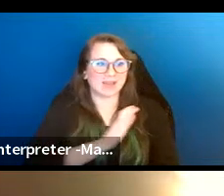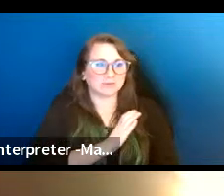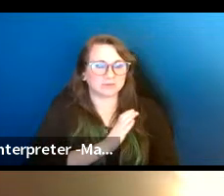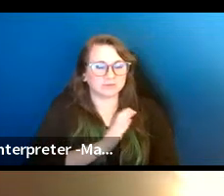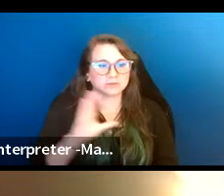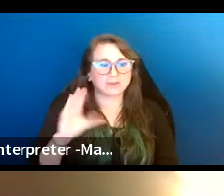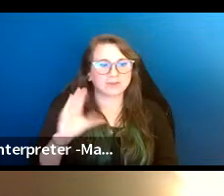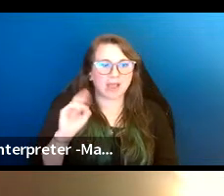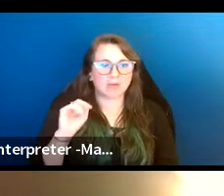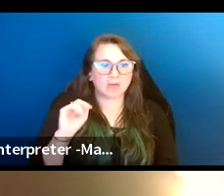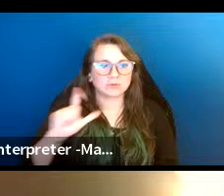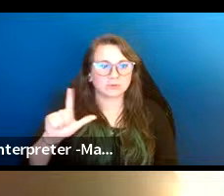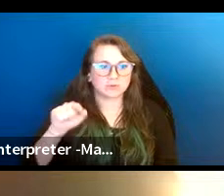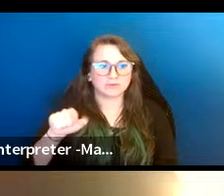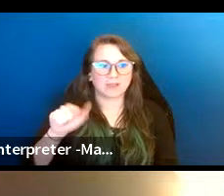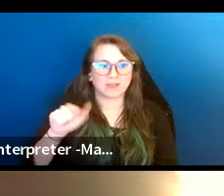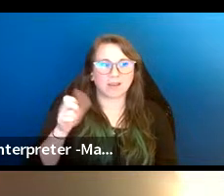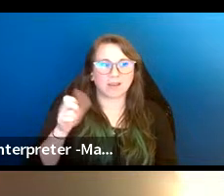dccouncil.gov website.